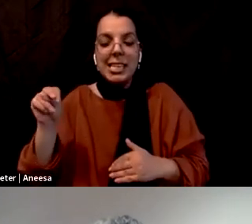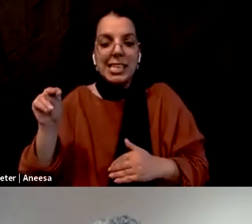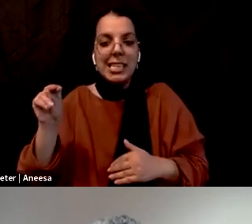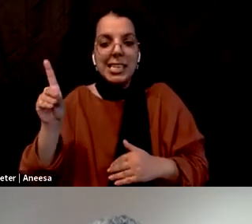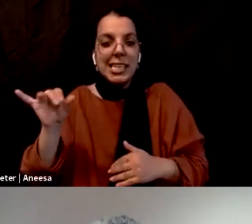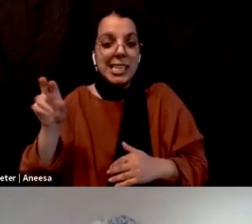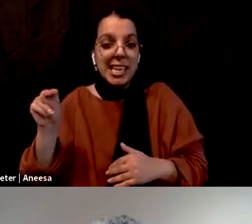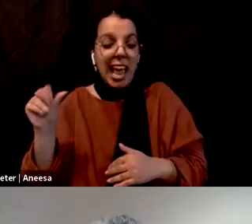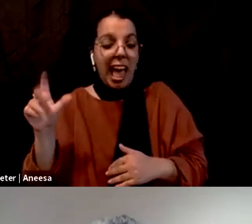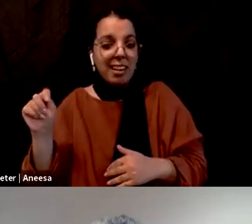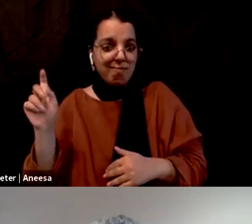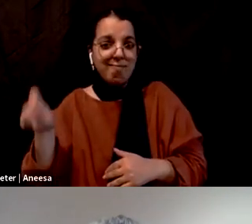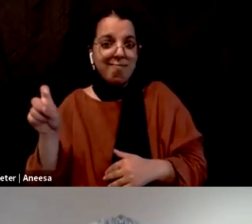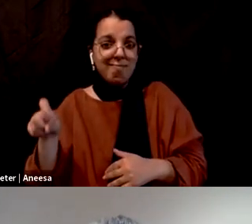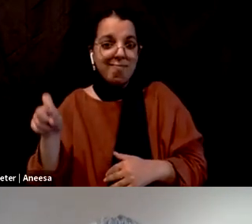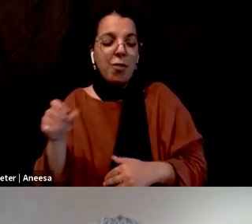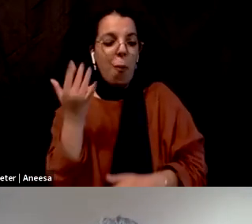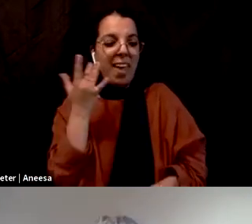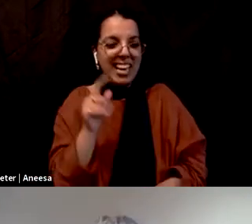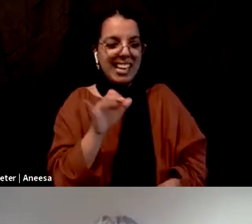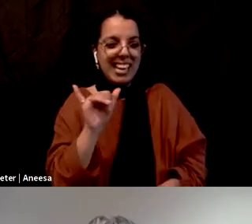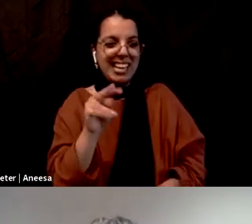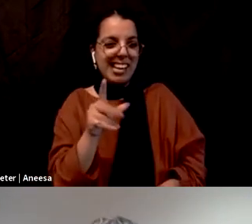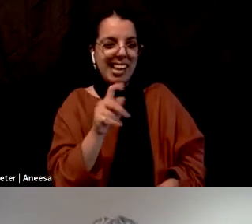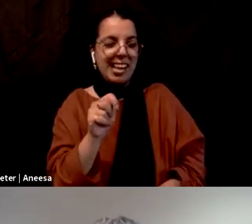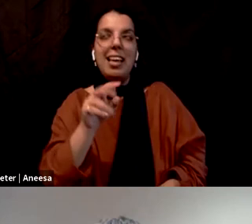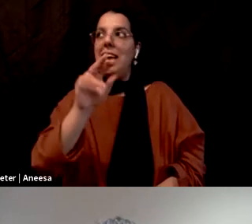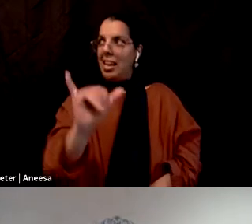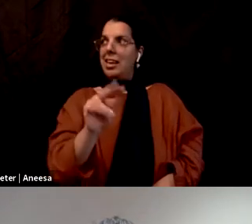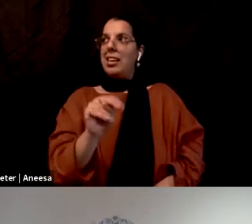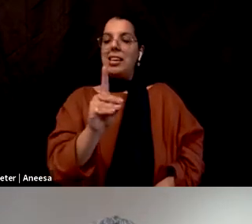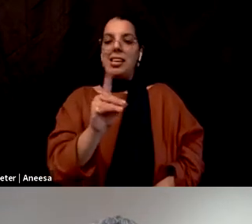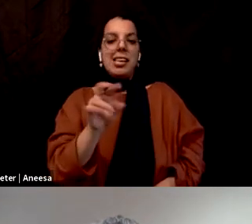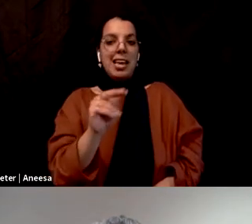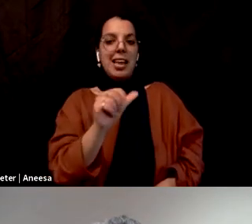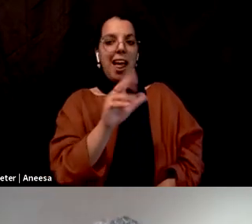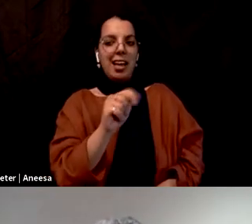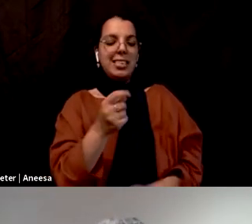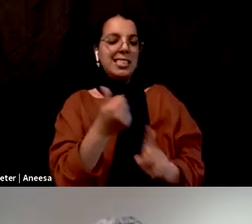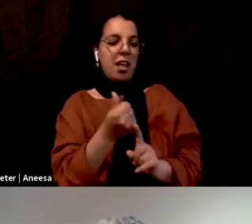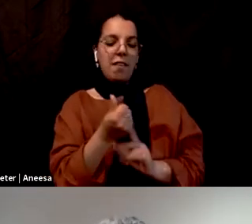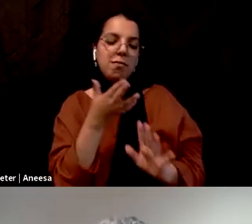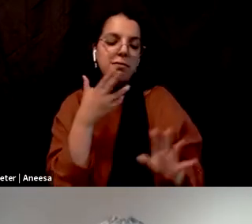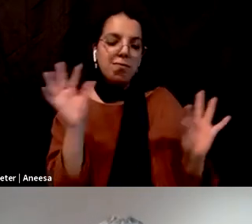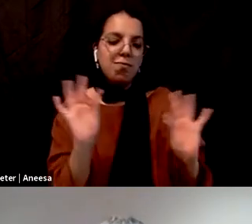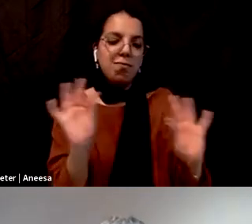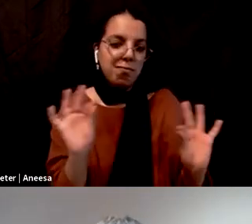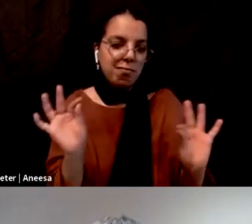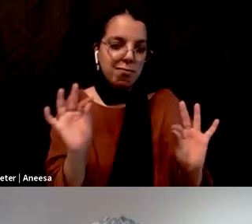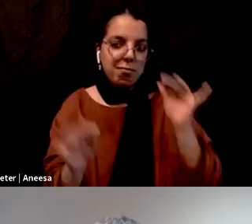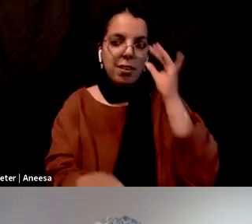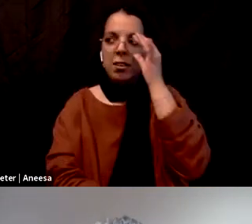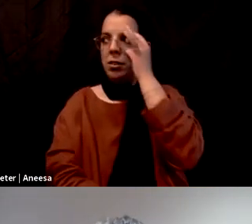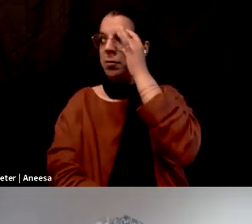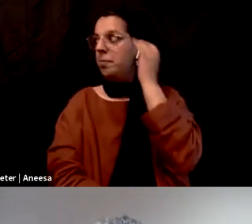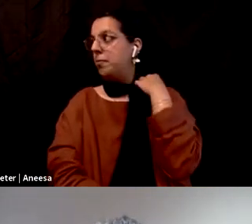always have to look beyond the Indian Act and try for something better. But that a big part of that is also that nation building piece that we were speaking